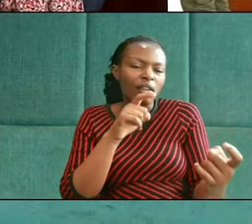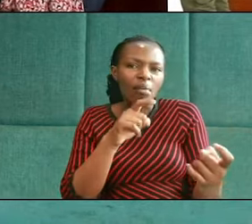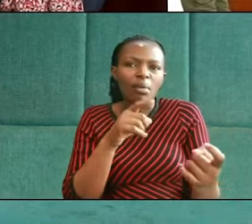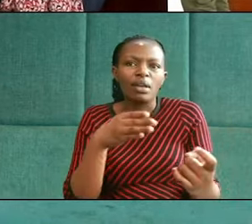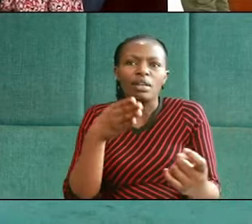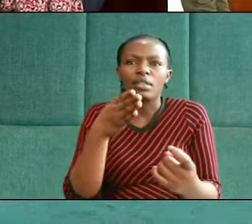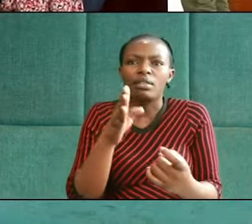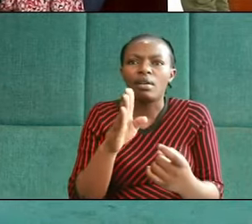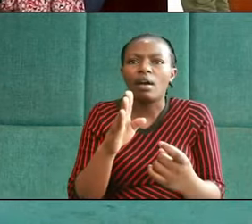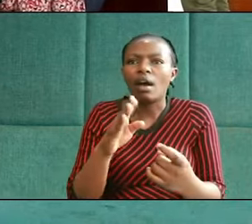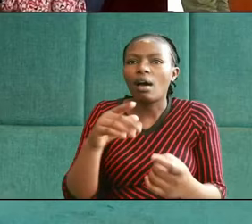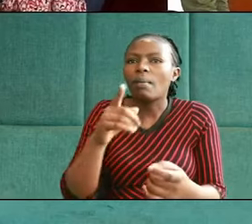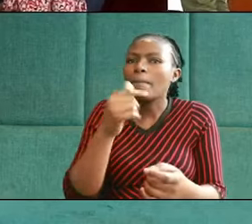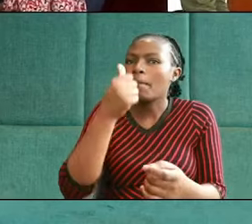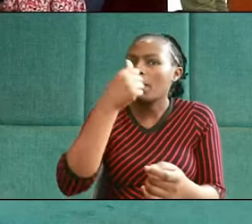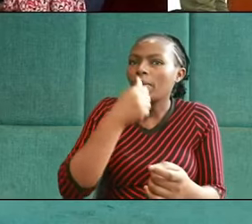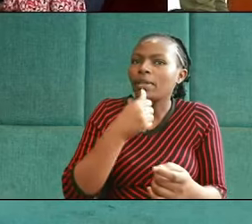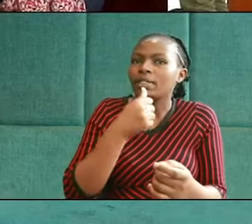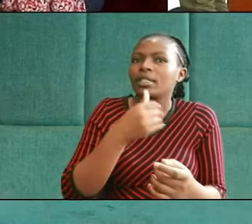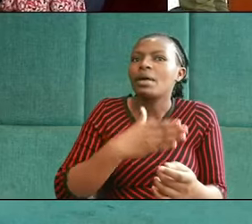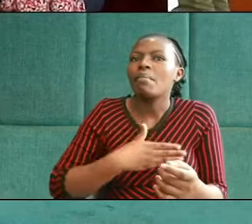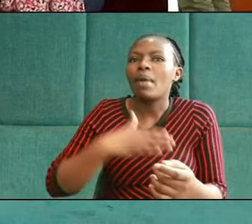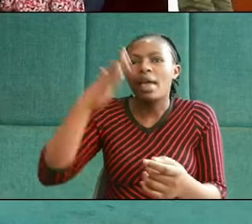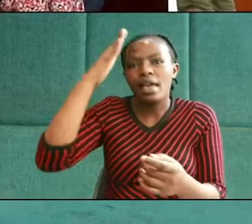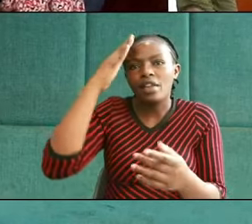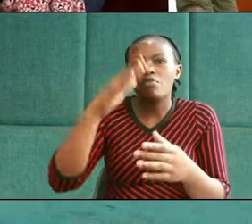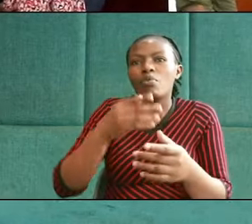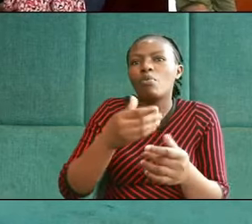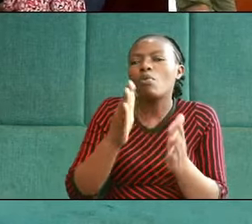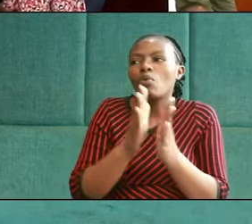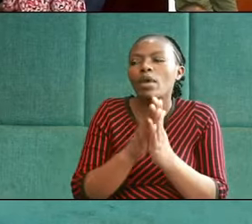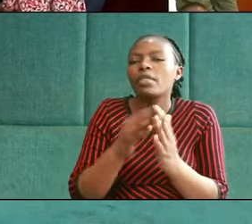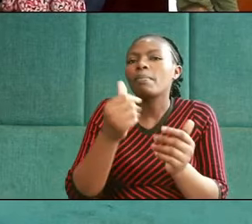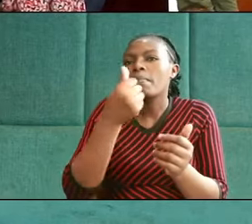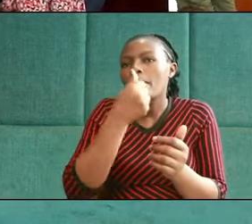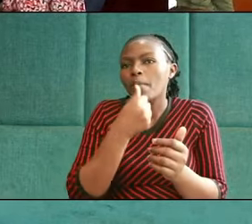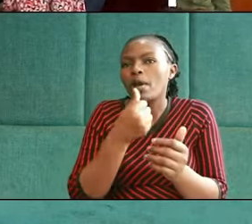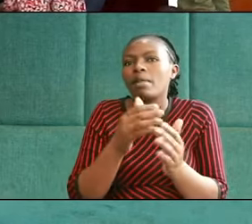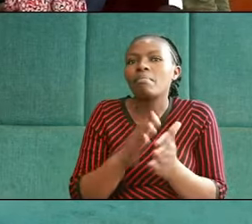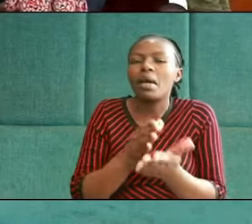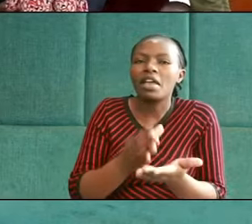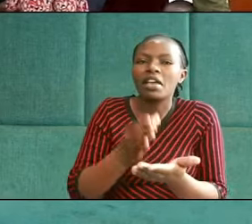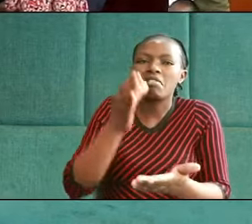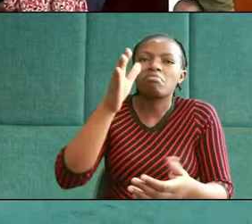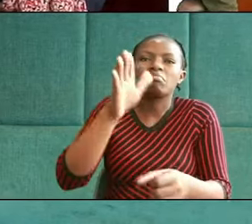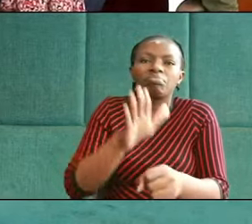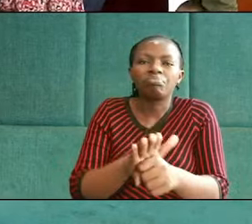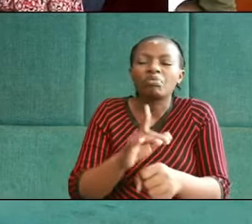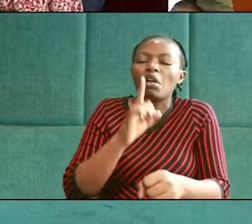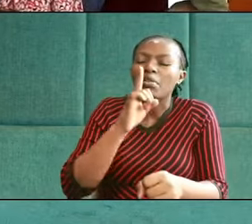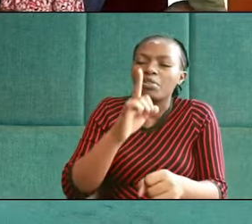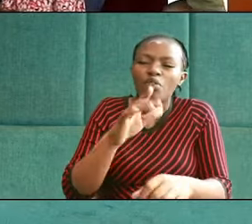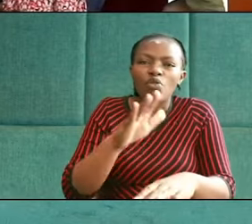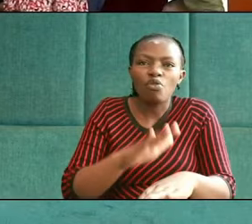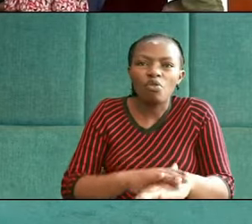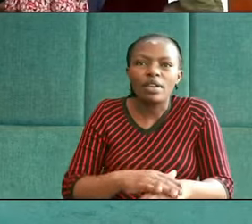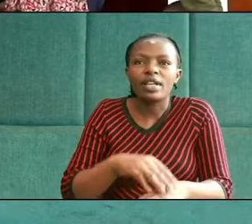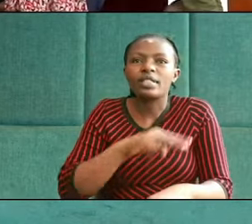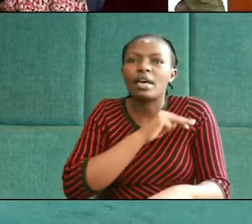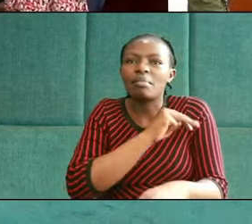my head in oil, my cup runneth over. Surely, goodness and mercy shall follow